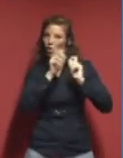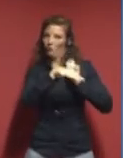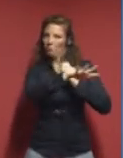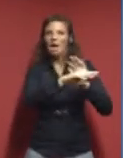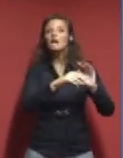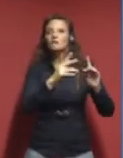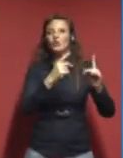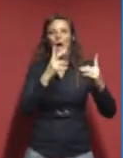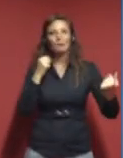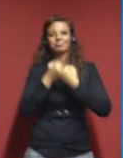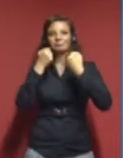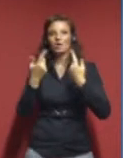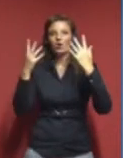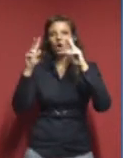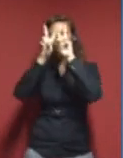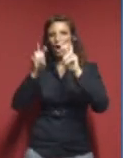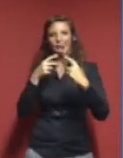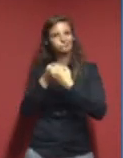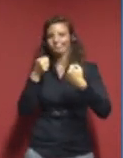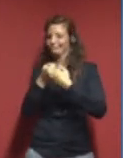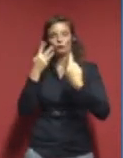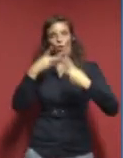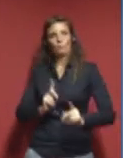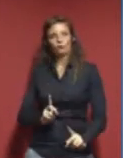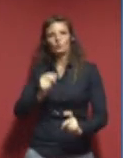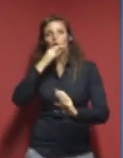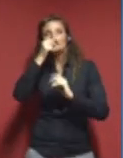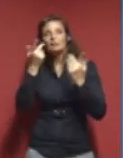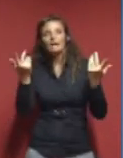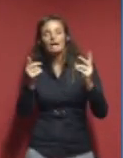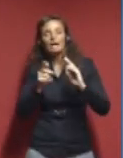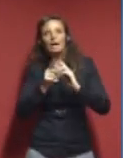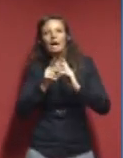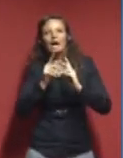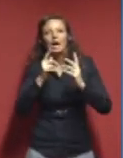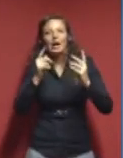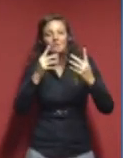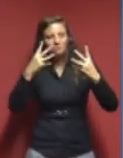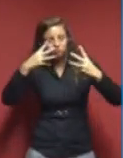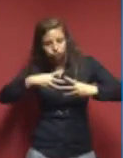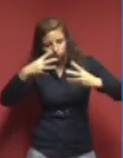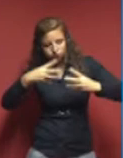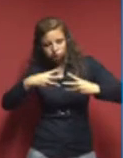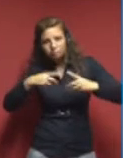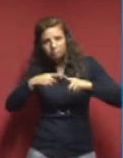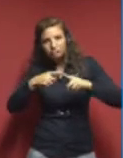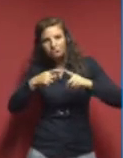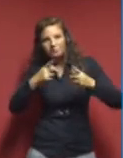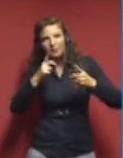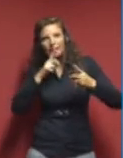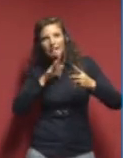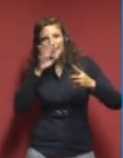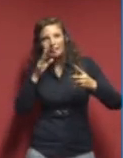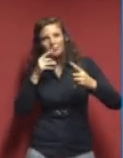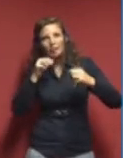user community. You get very, very spoiled when you're using projects like Open Frameworks or the Arduino project, where you have